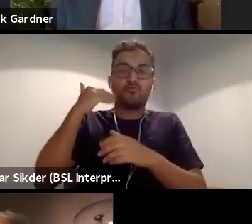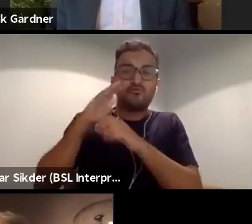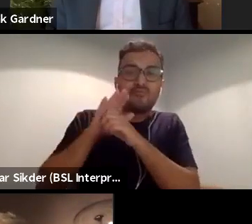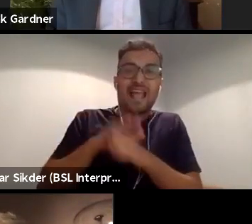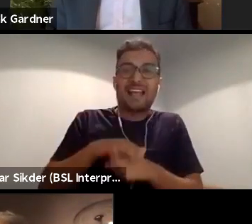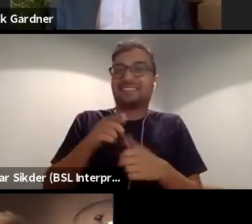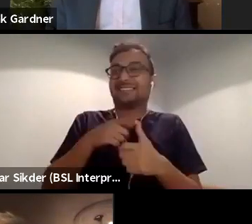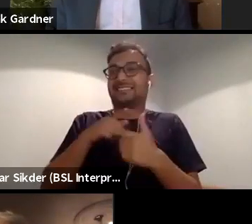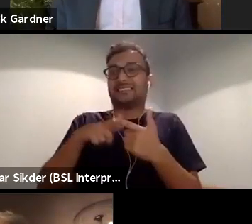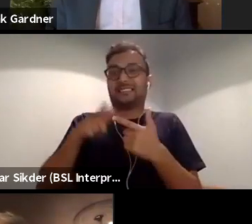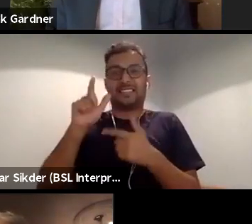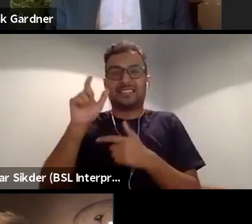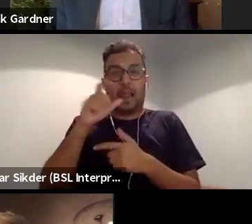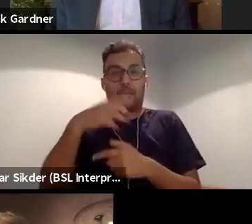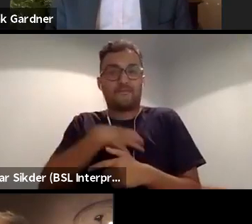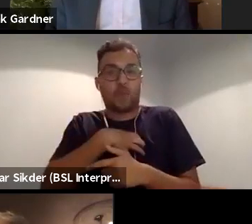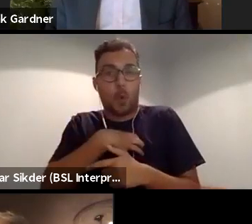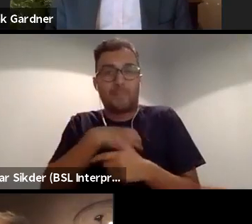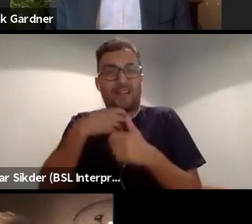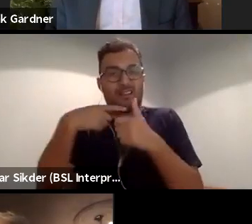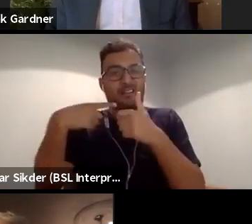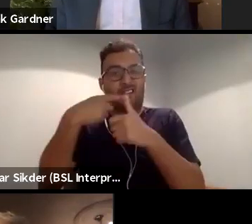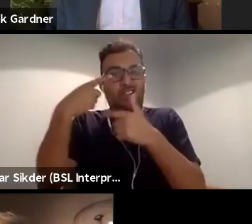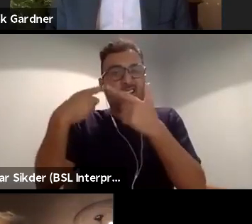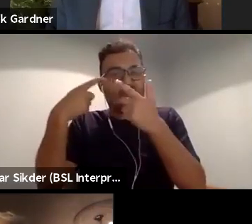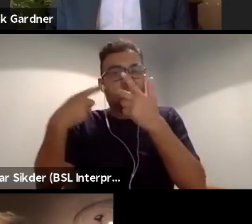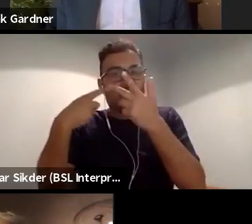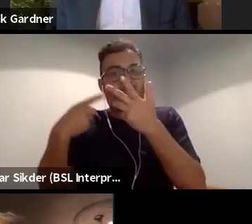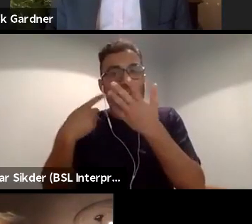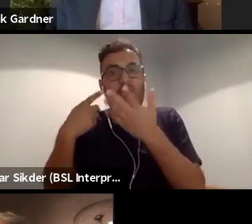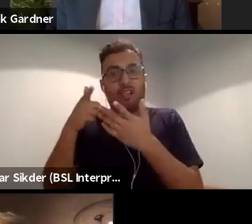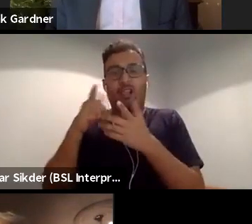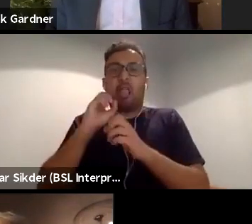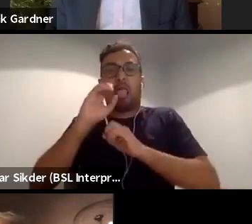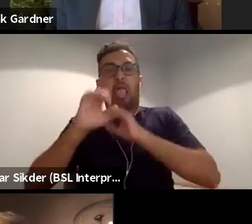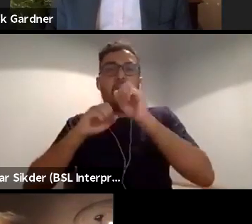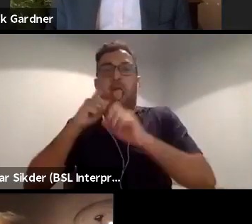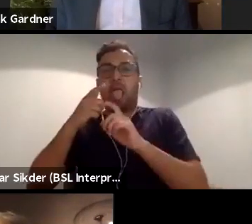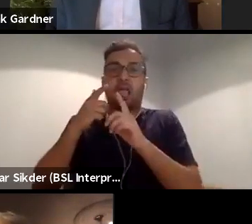increasingly coming from what people see on social media. And we're not